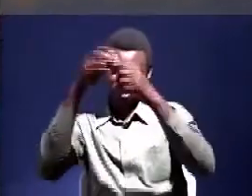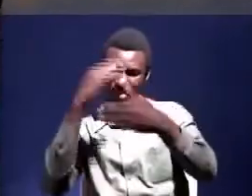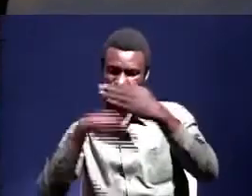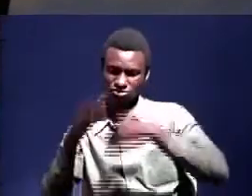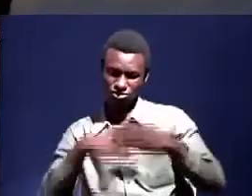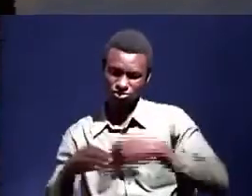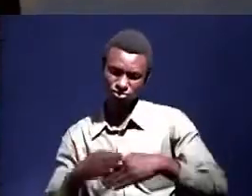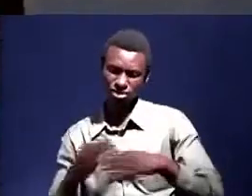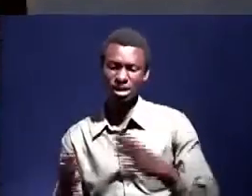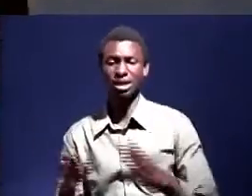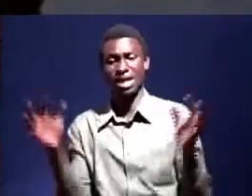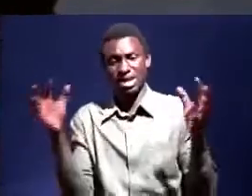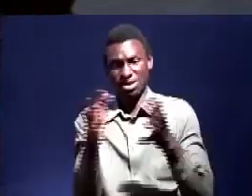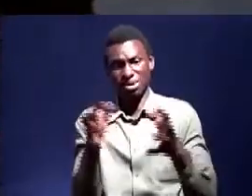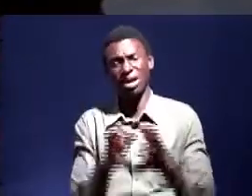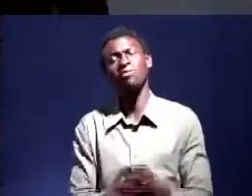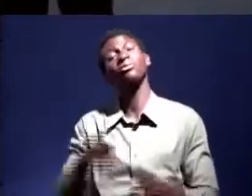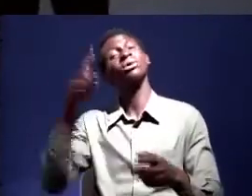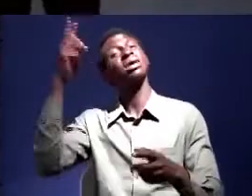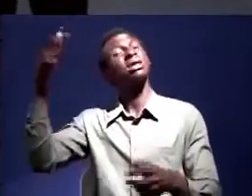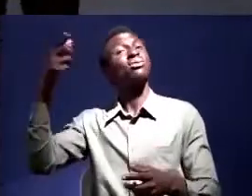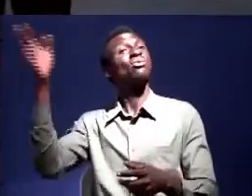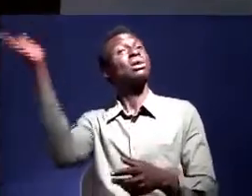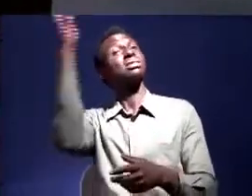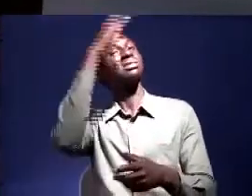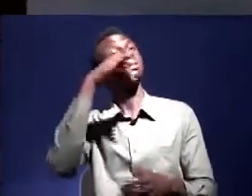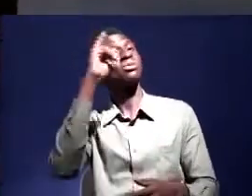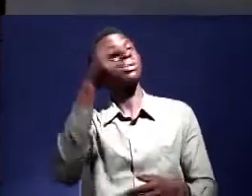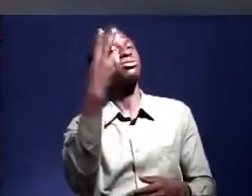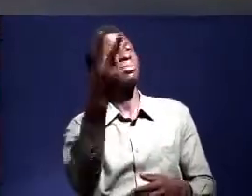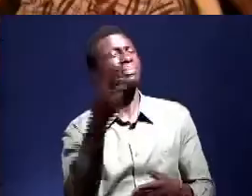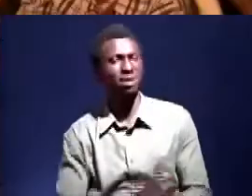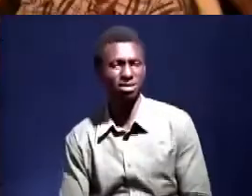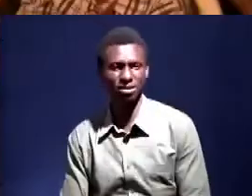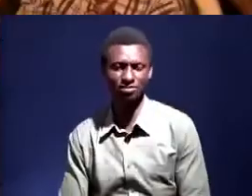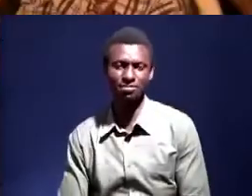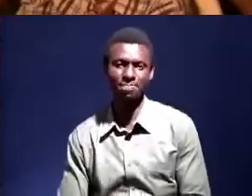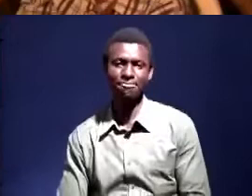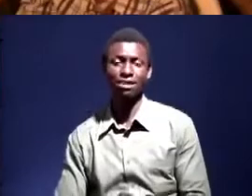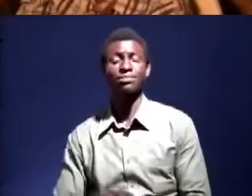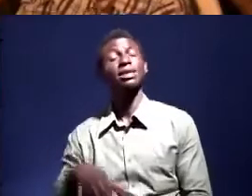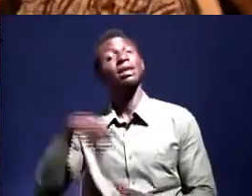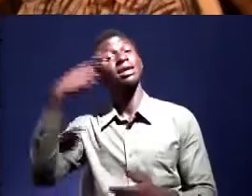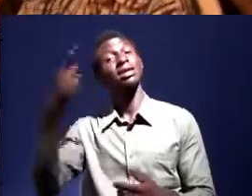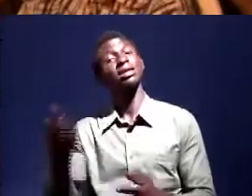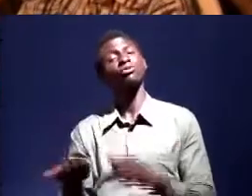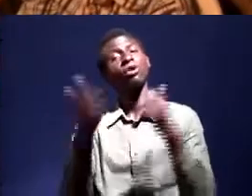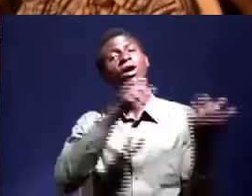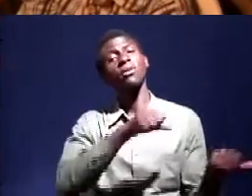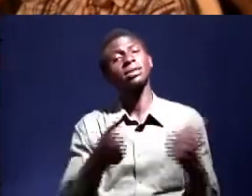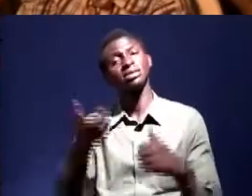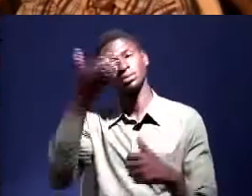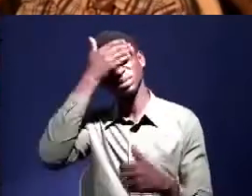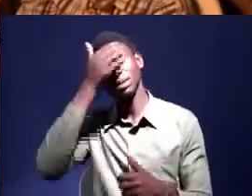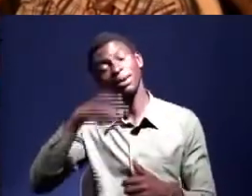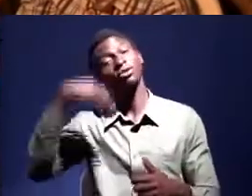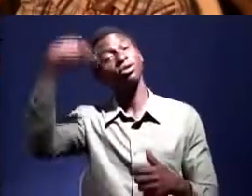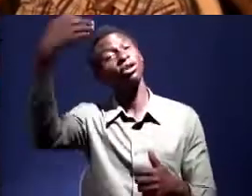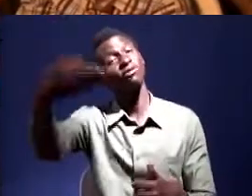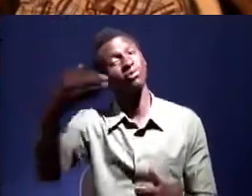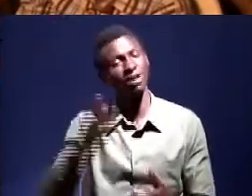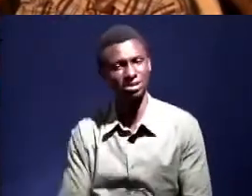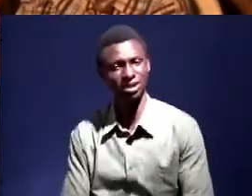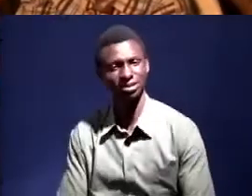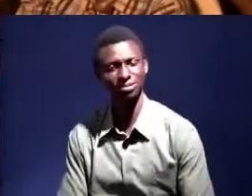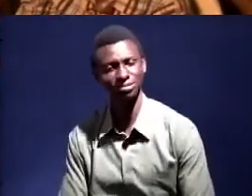were going to be baptized the next Sabbath. Ilikuwa wabatizwe Sabato iliyokuwa inafuata. But every night the ice would freeze over where they had